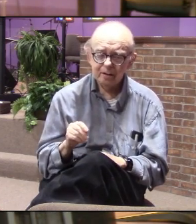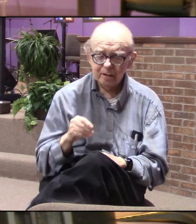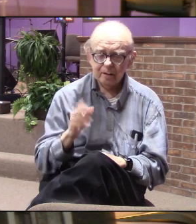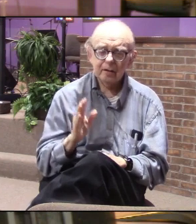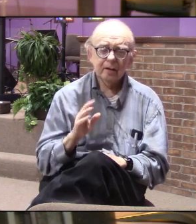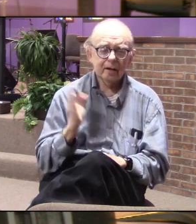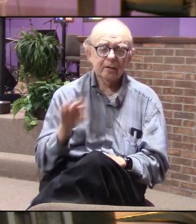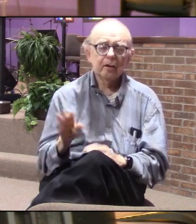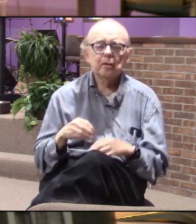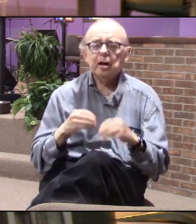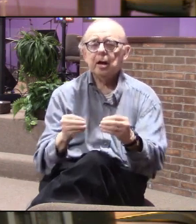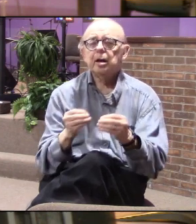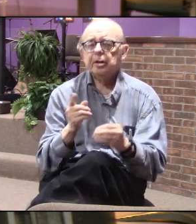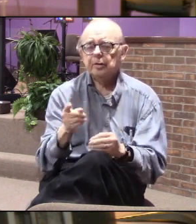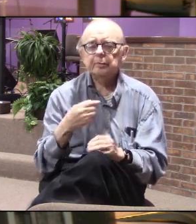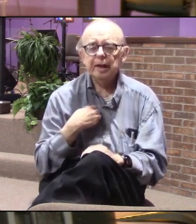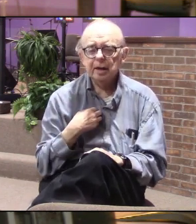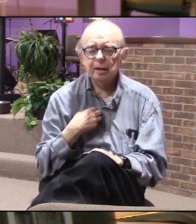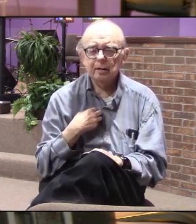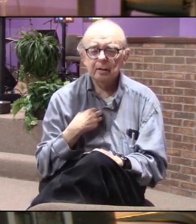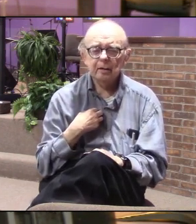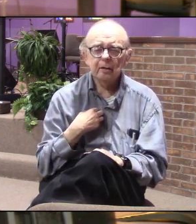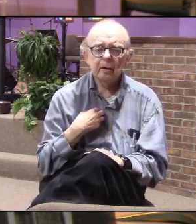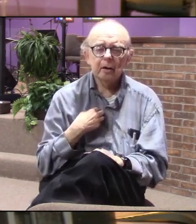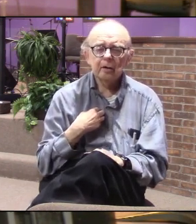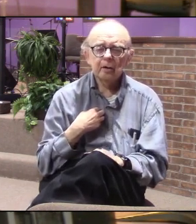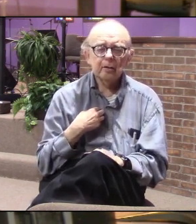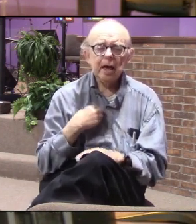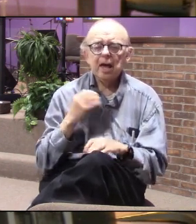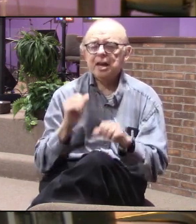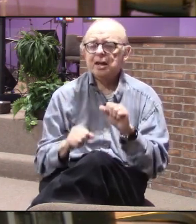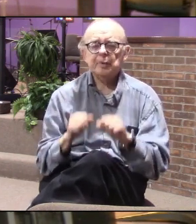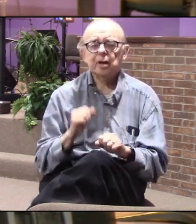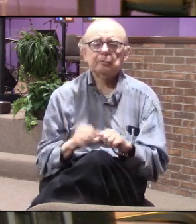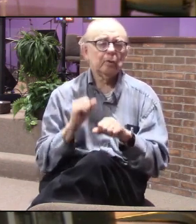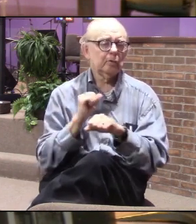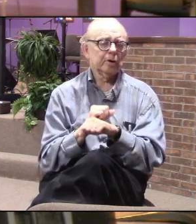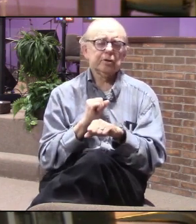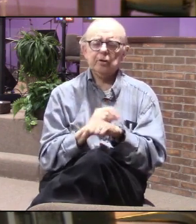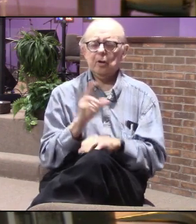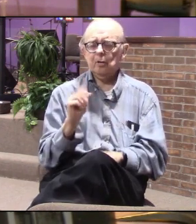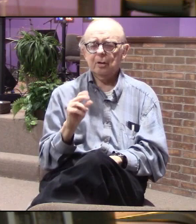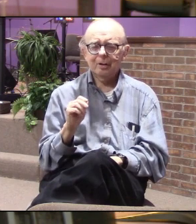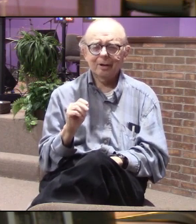God never gives you and I an impossible task.